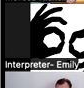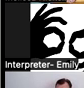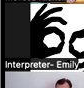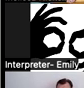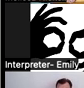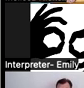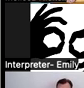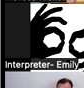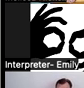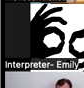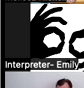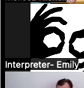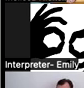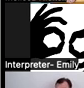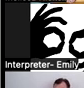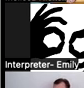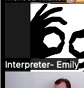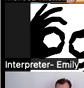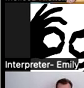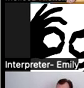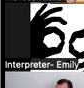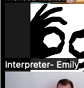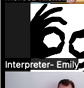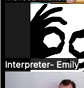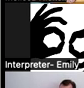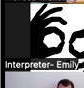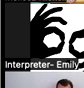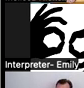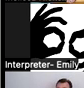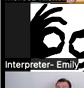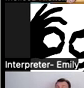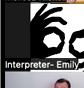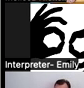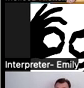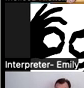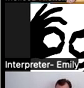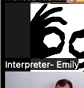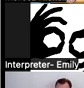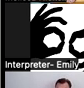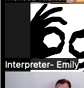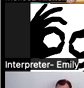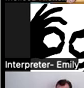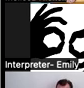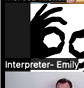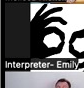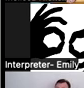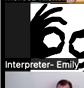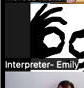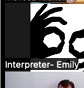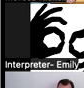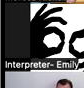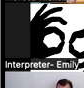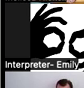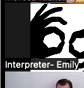getting funded, because it won't. Whatever funding you need to carry out your work, this is what you should request,